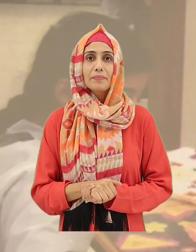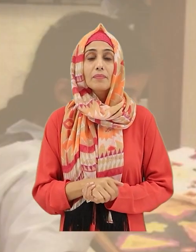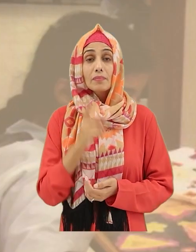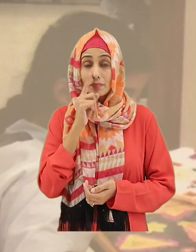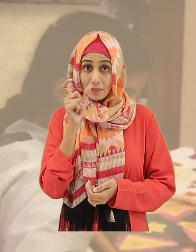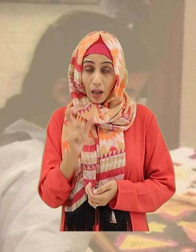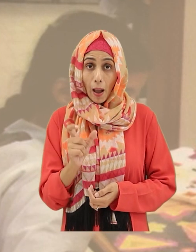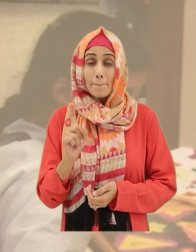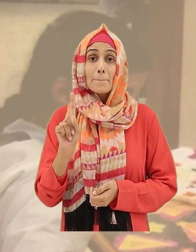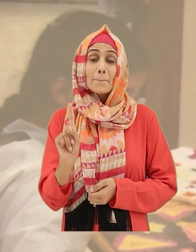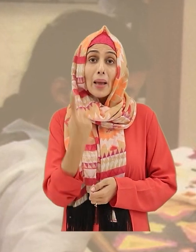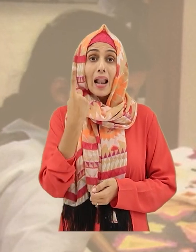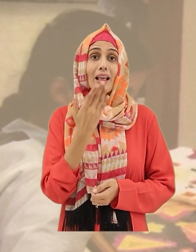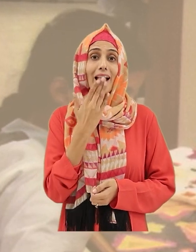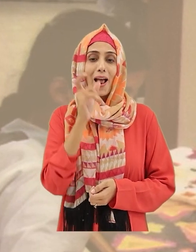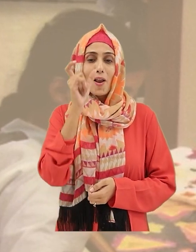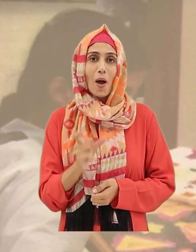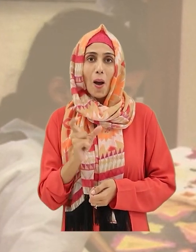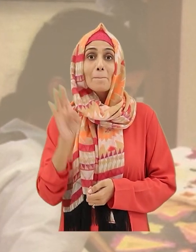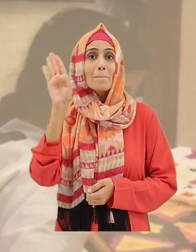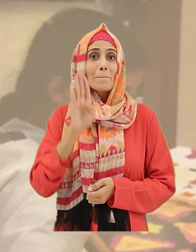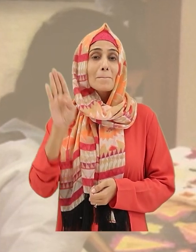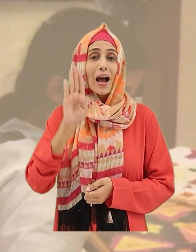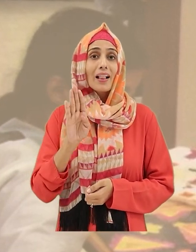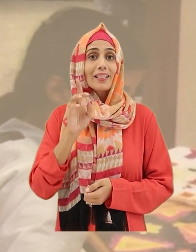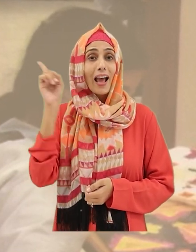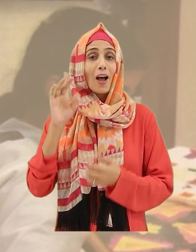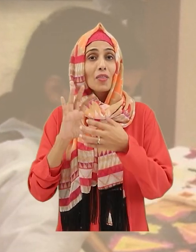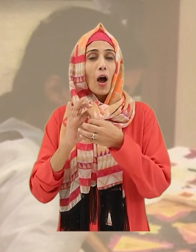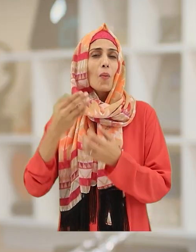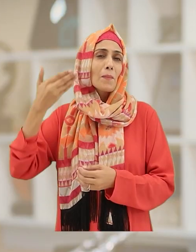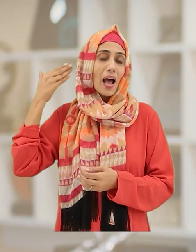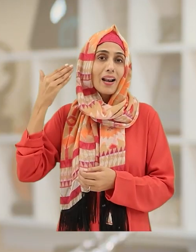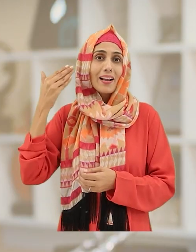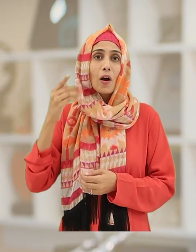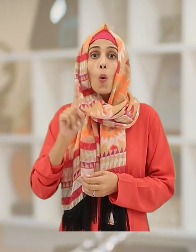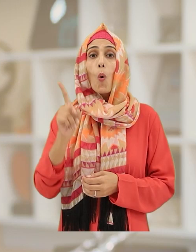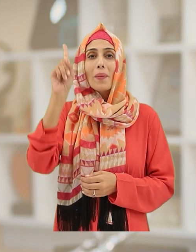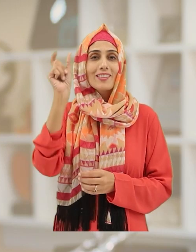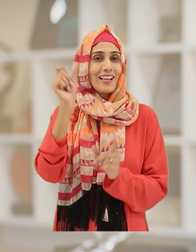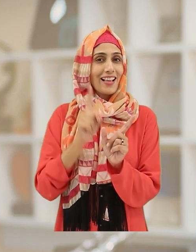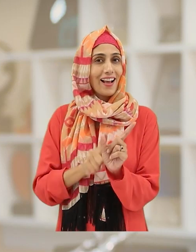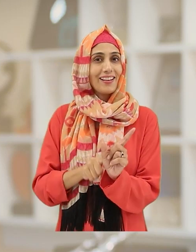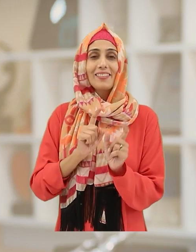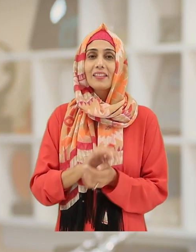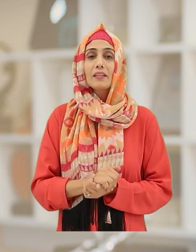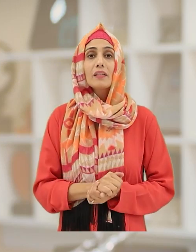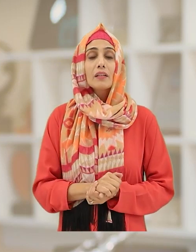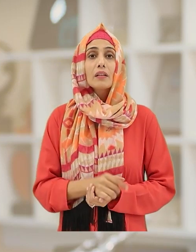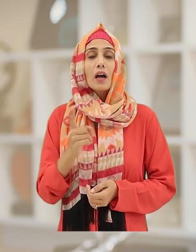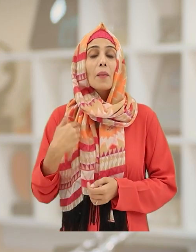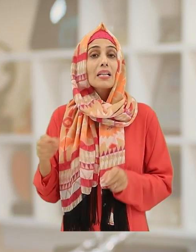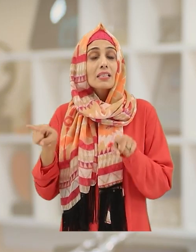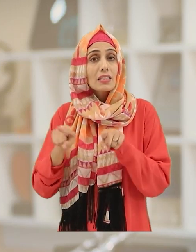She was one of the first students from Baldia back in the day. She was like 6 years old. She's been with